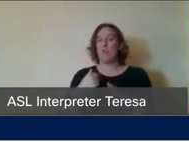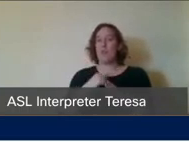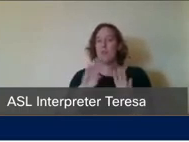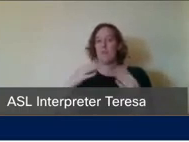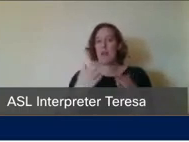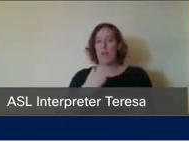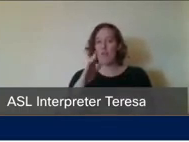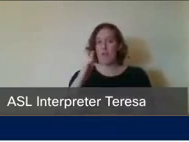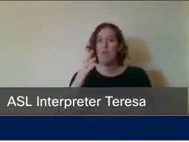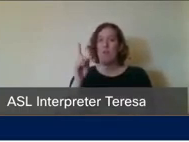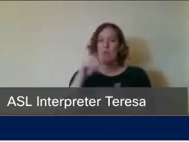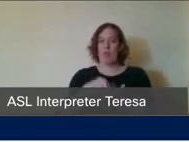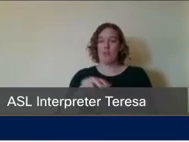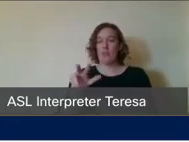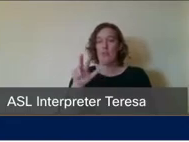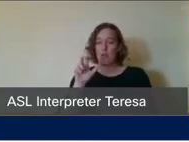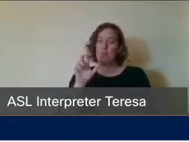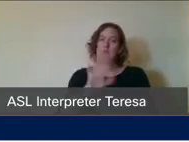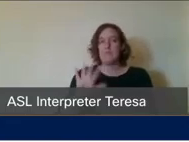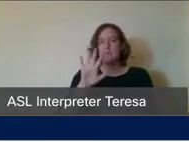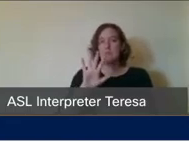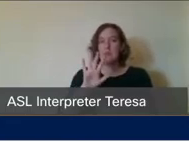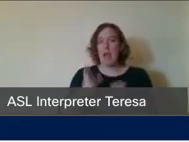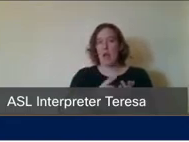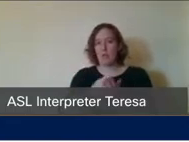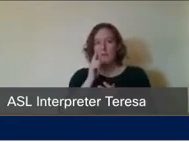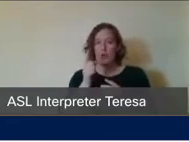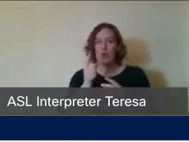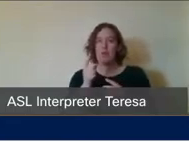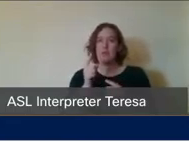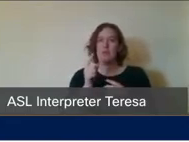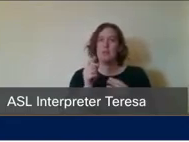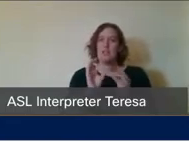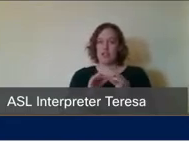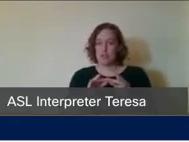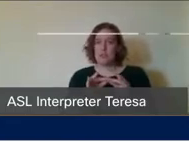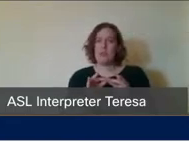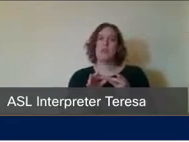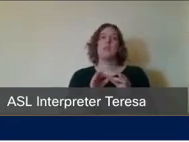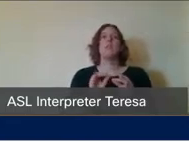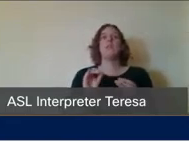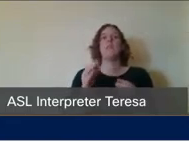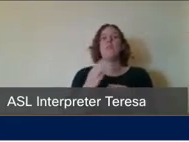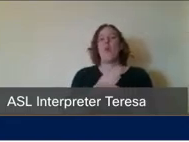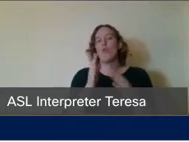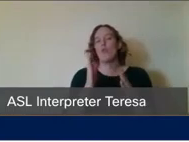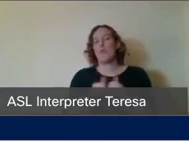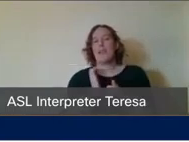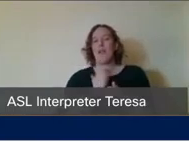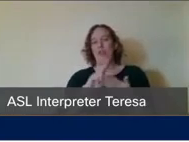1,300 hours, roughly 1,300 hours of sign language interpreting in partnership with our contract providers. We